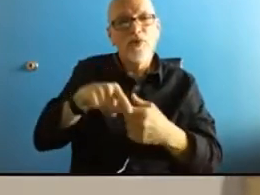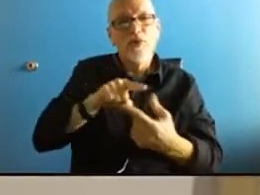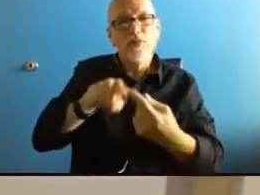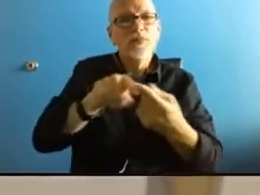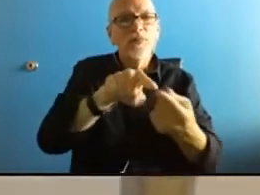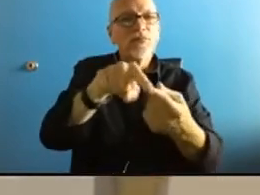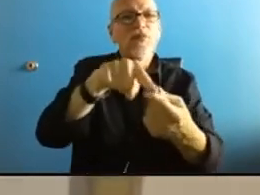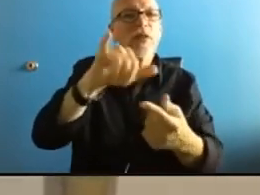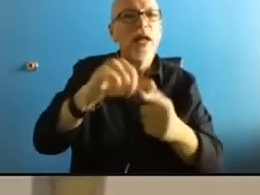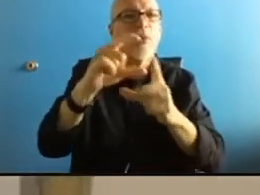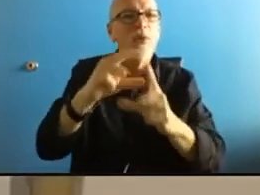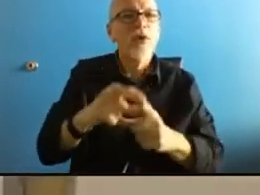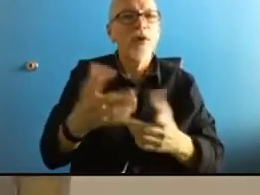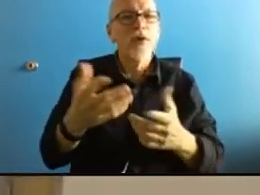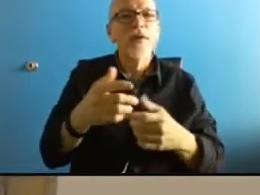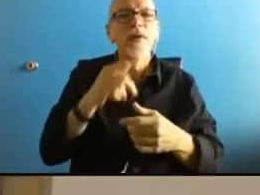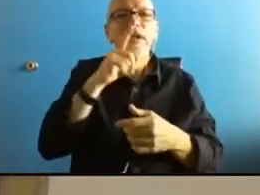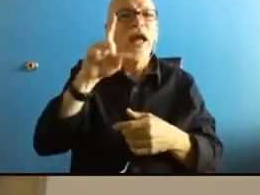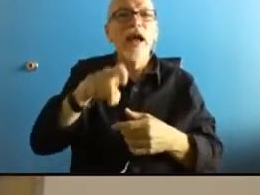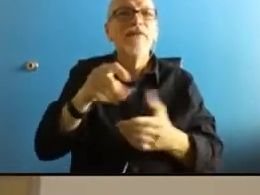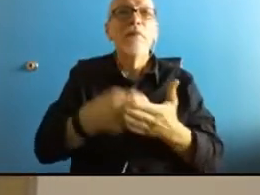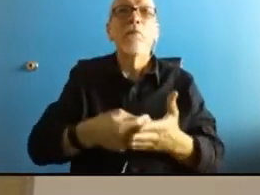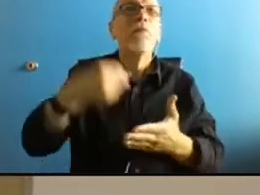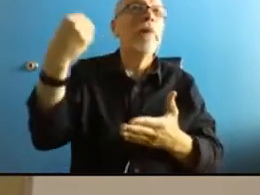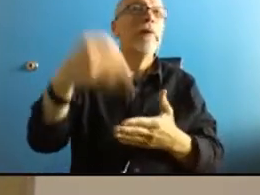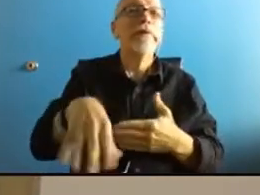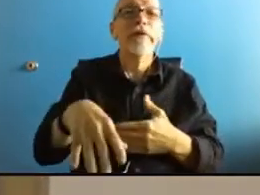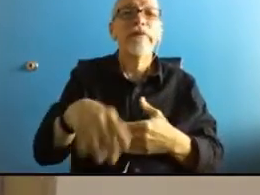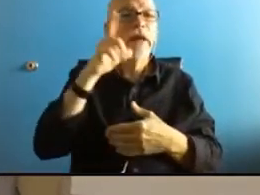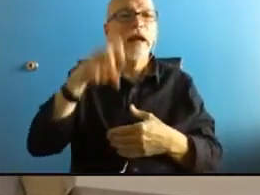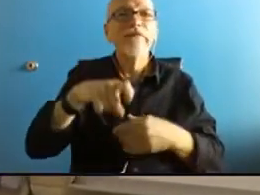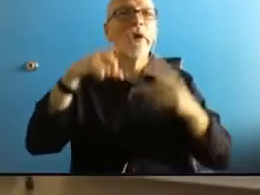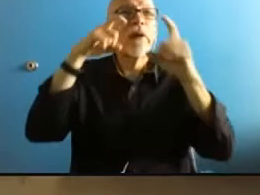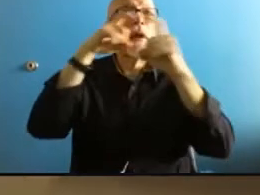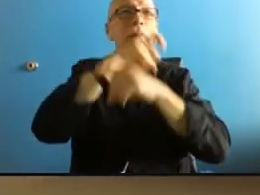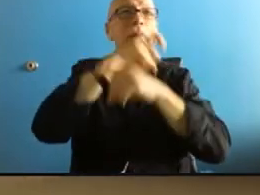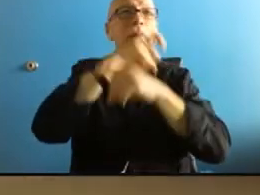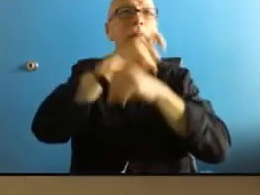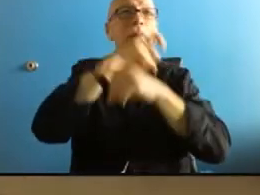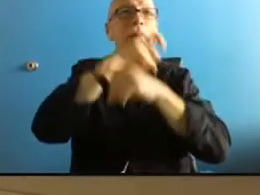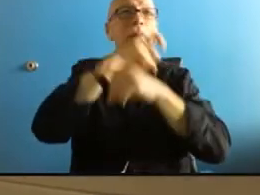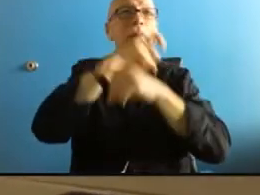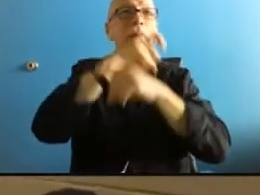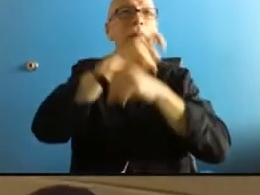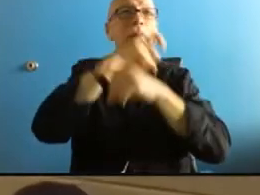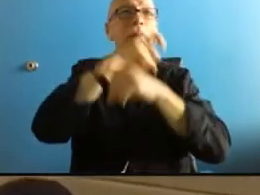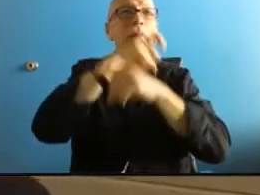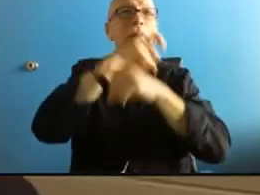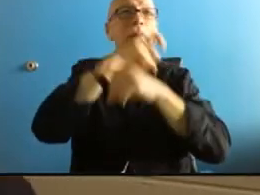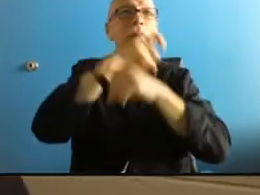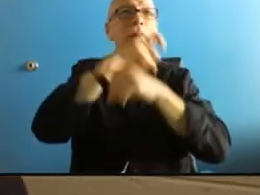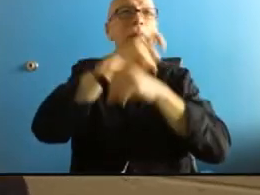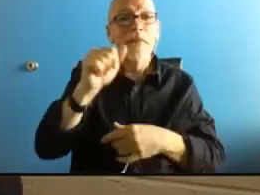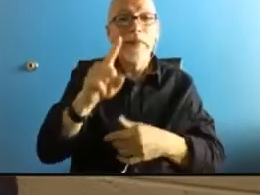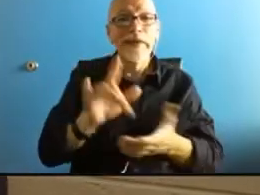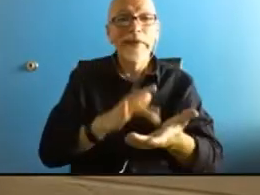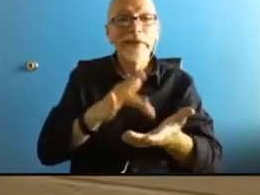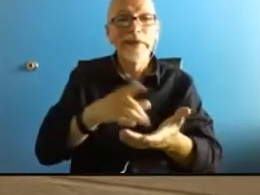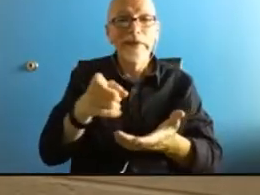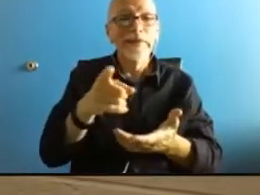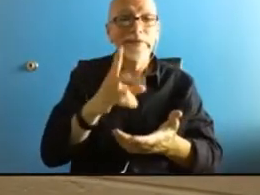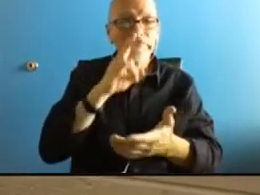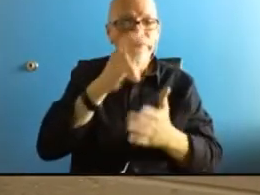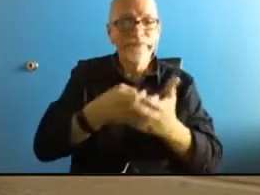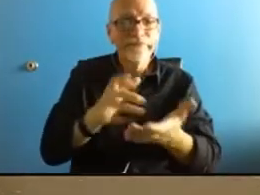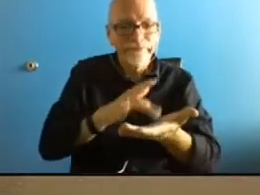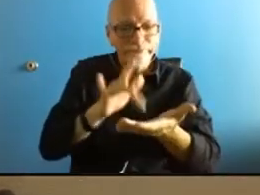doesn't have to be an expensive or complicated thing, because the kids, the iPad, as you can see, they're totally engaged with the iPad and